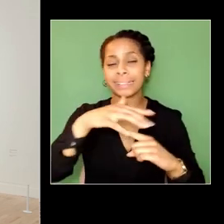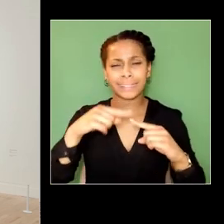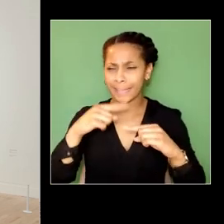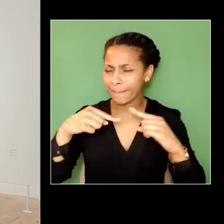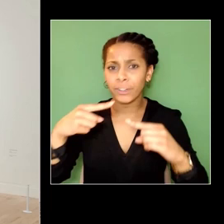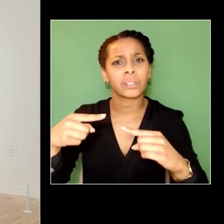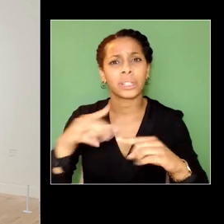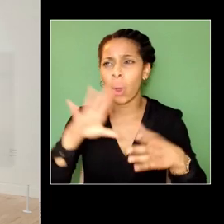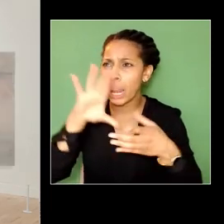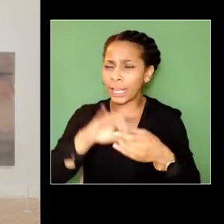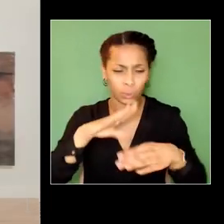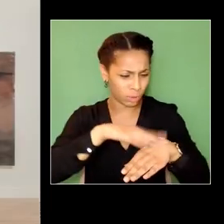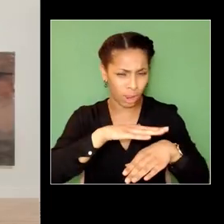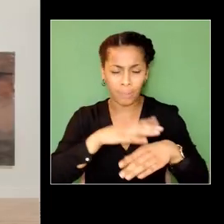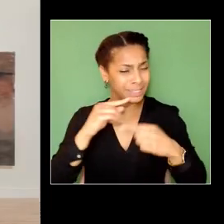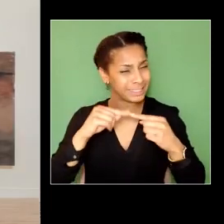it should never be about